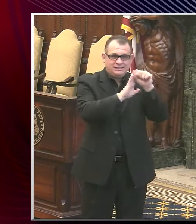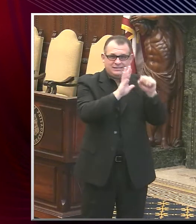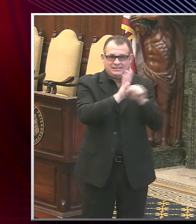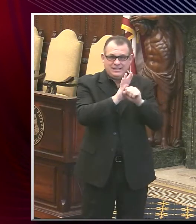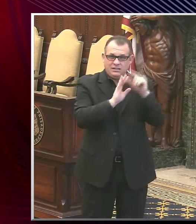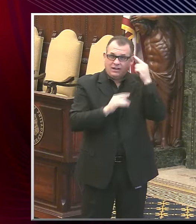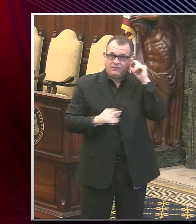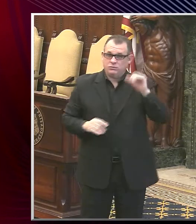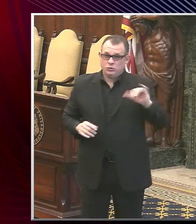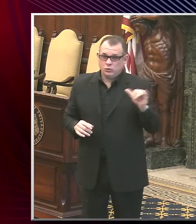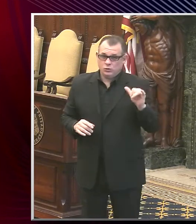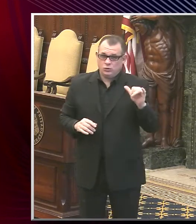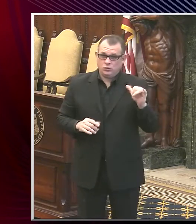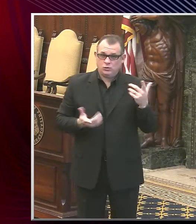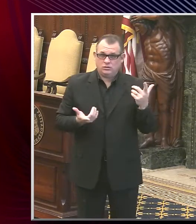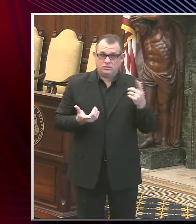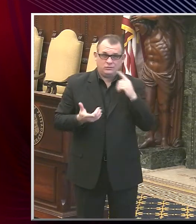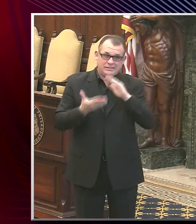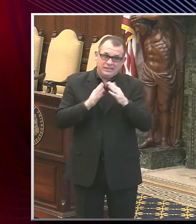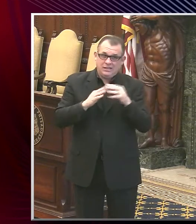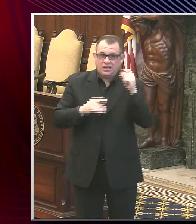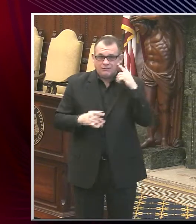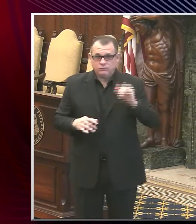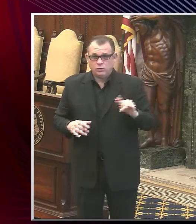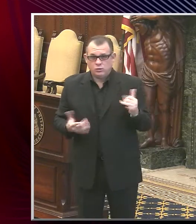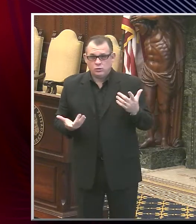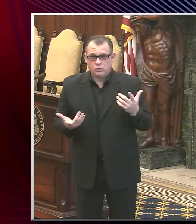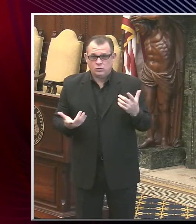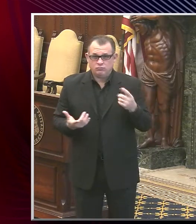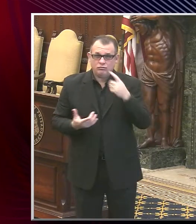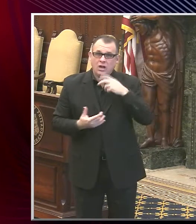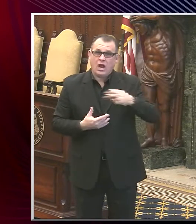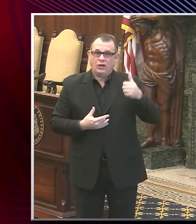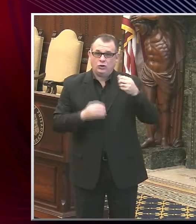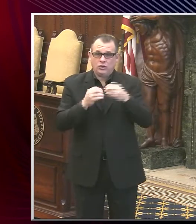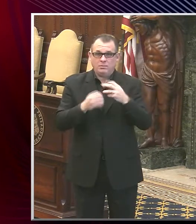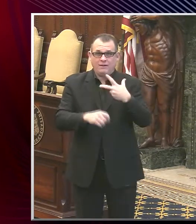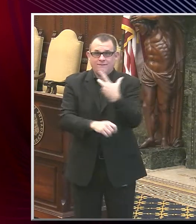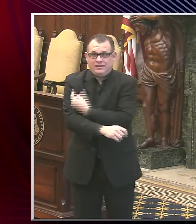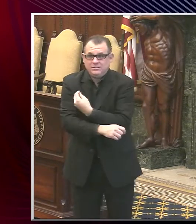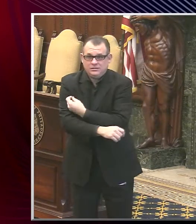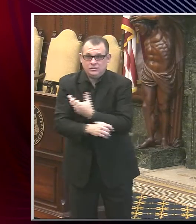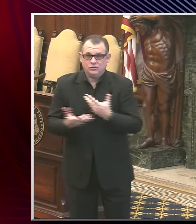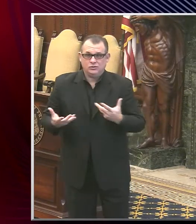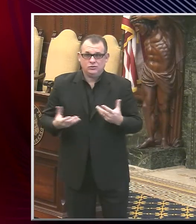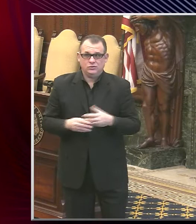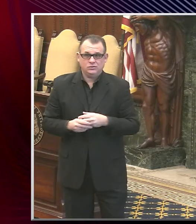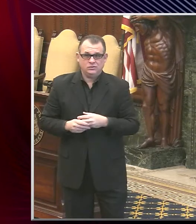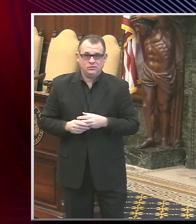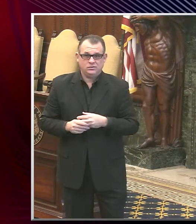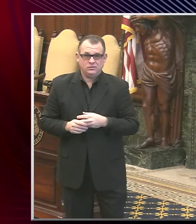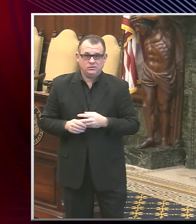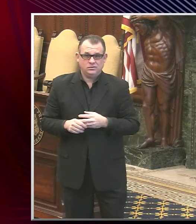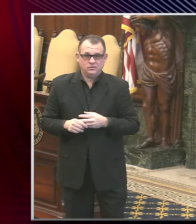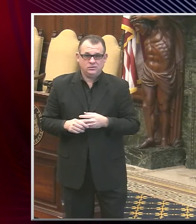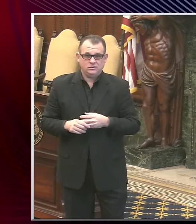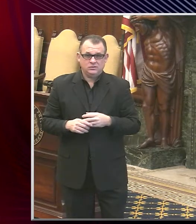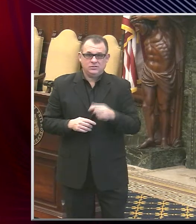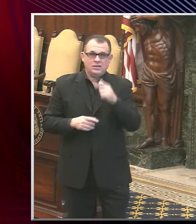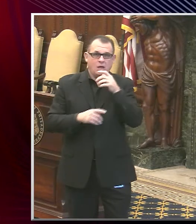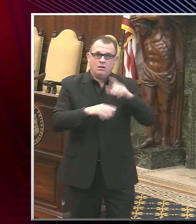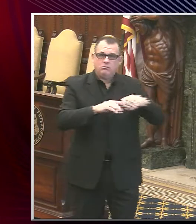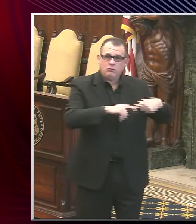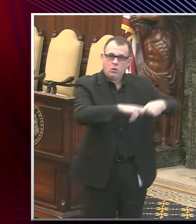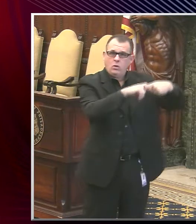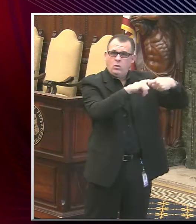state governments as well, and city governments too, release larger amounts of vaccine and